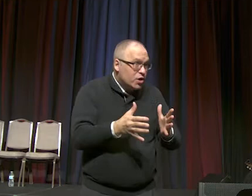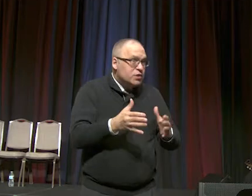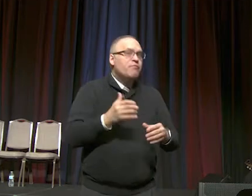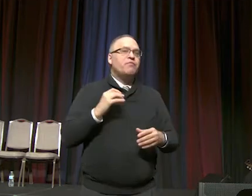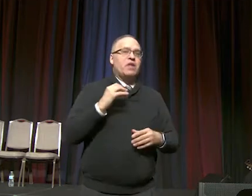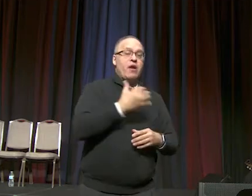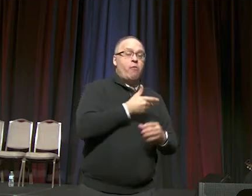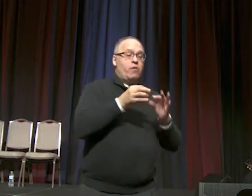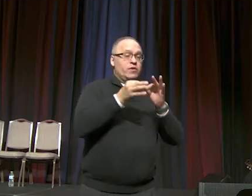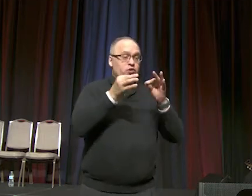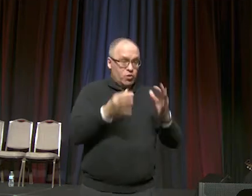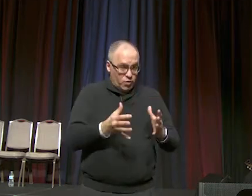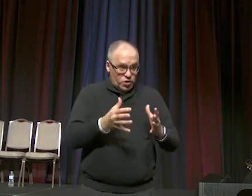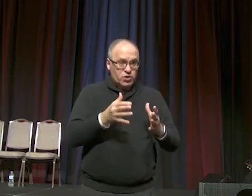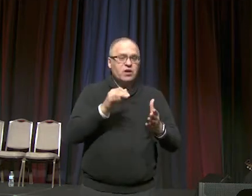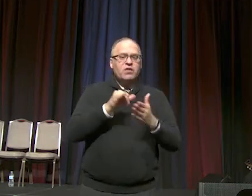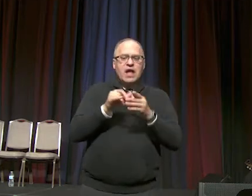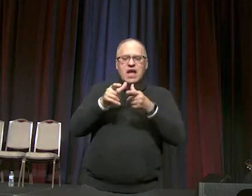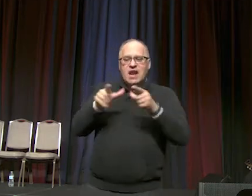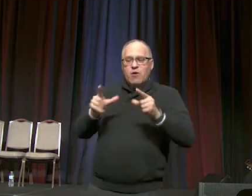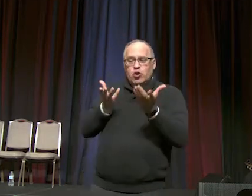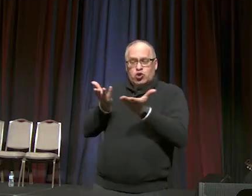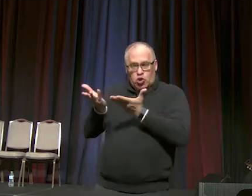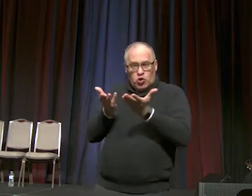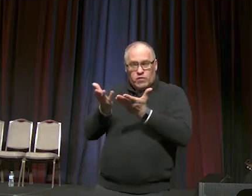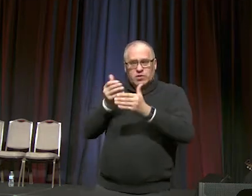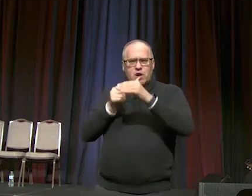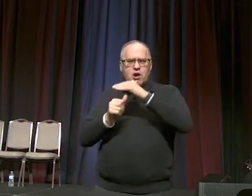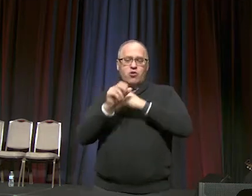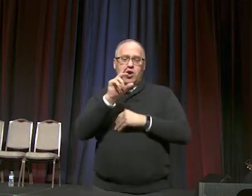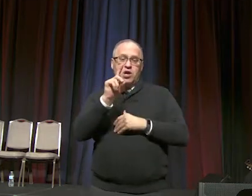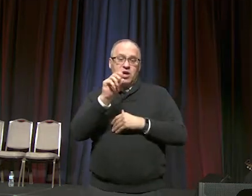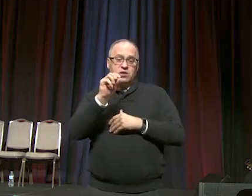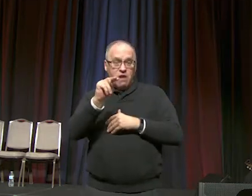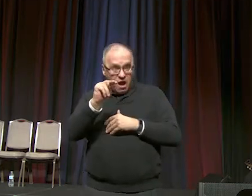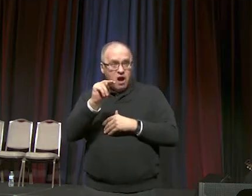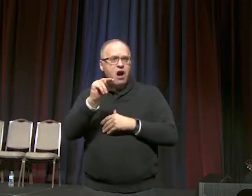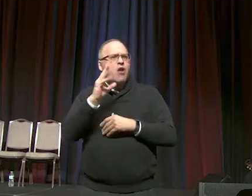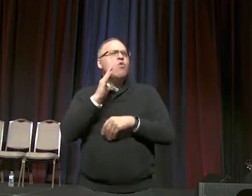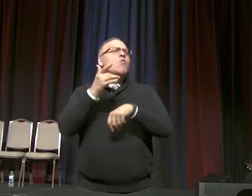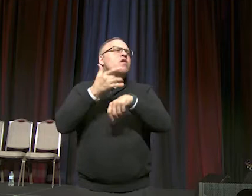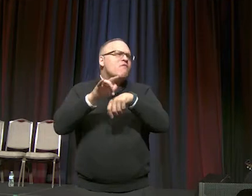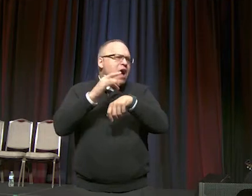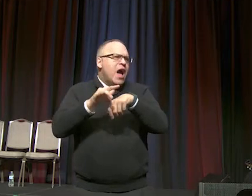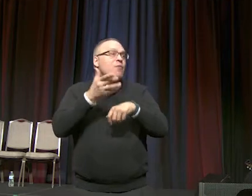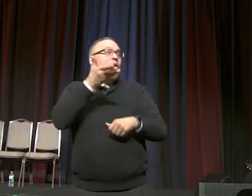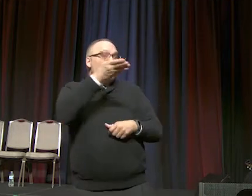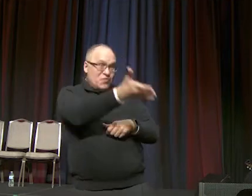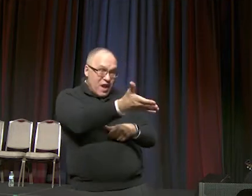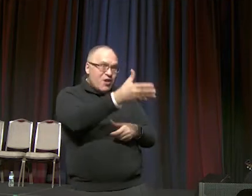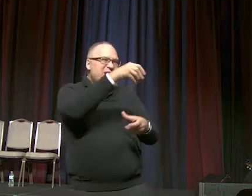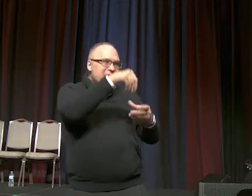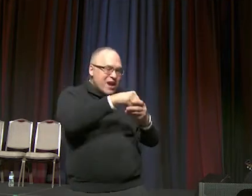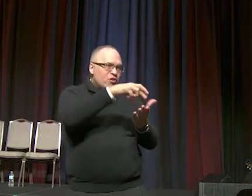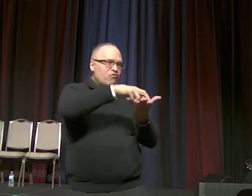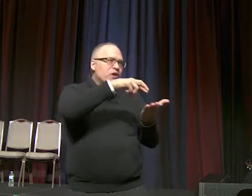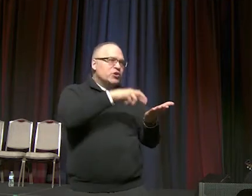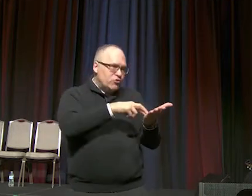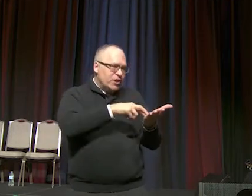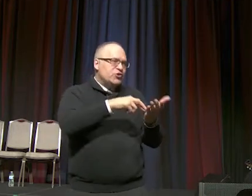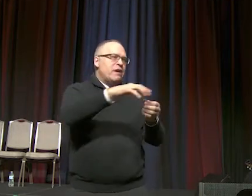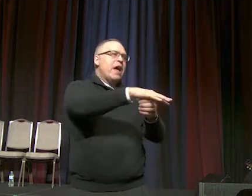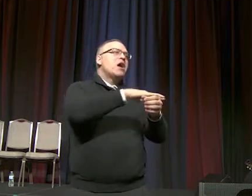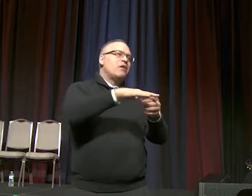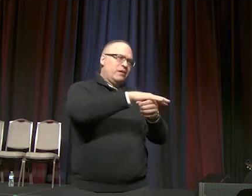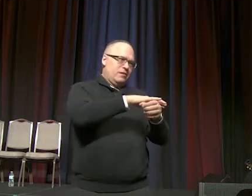who are provided by the language services under Don Reasoner will be available in the registration area to serve as the